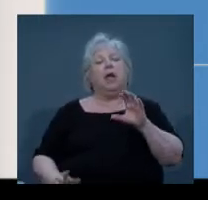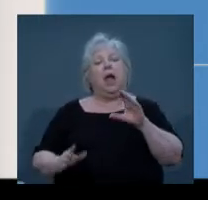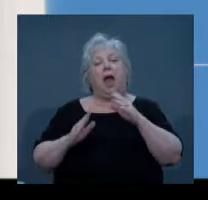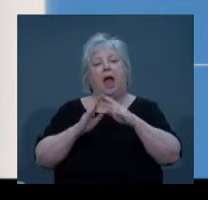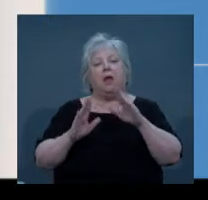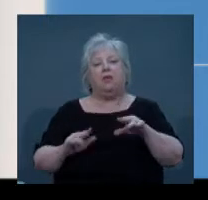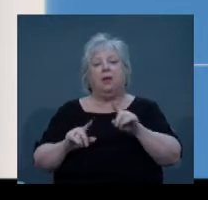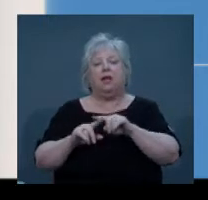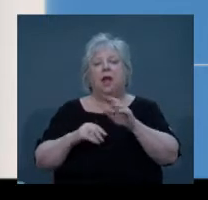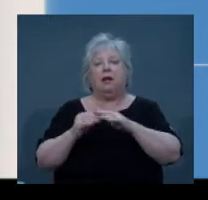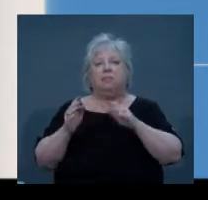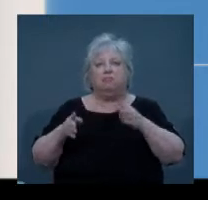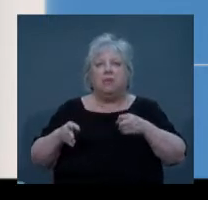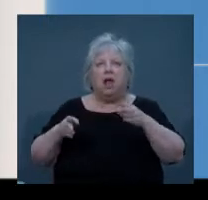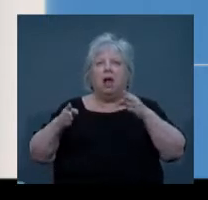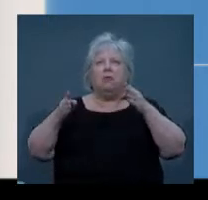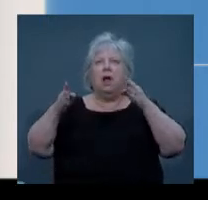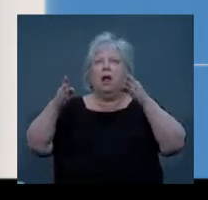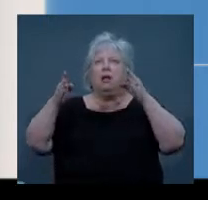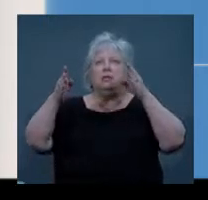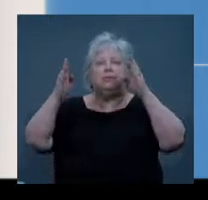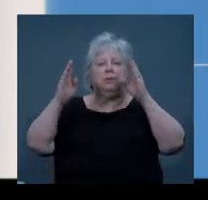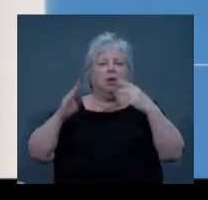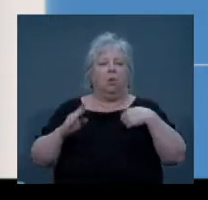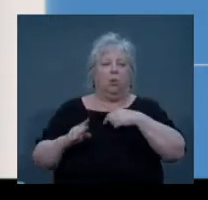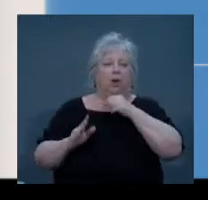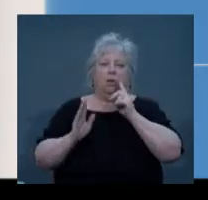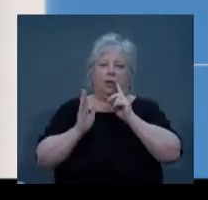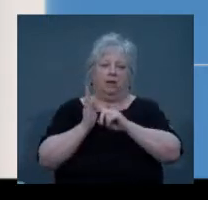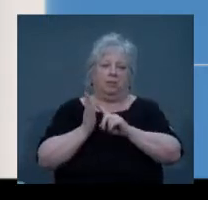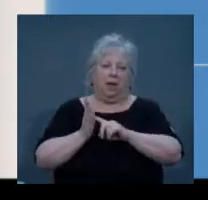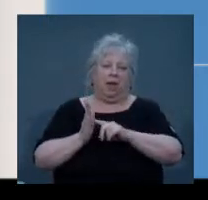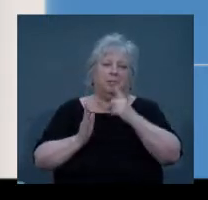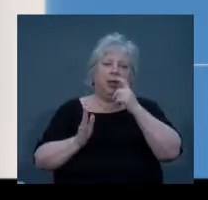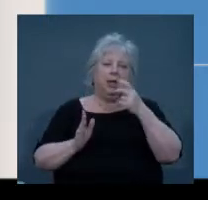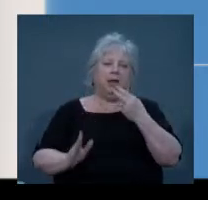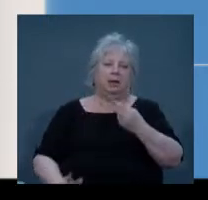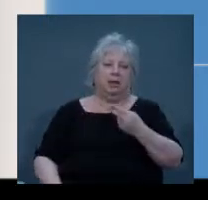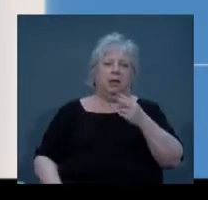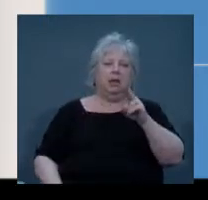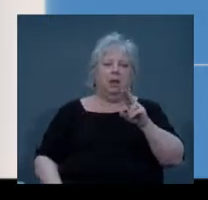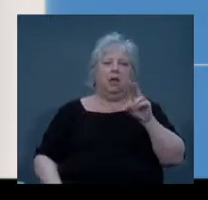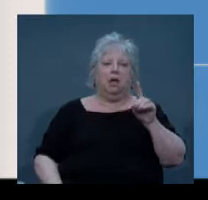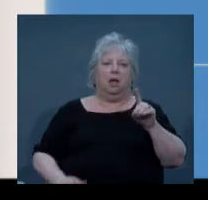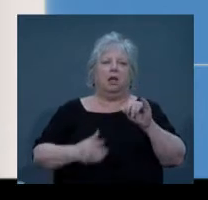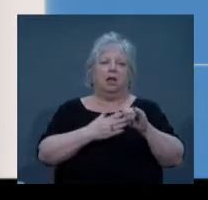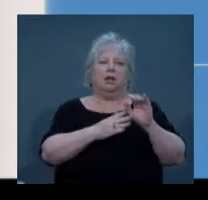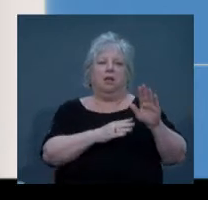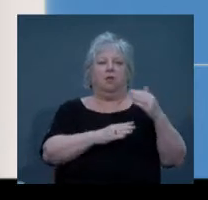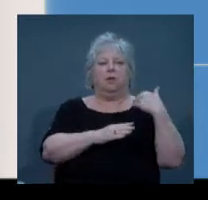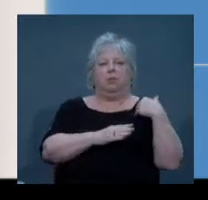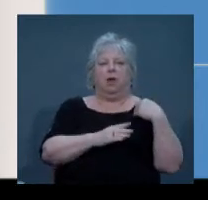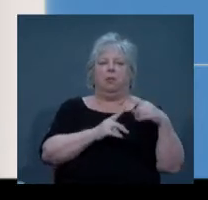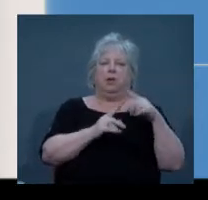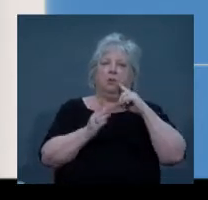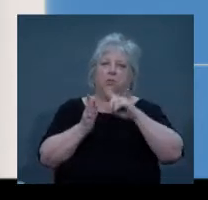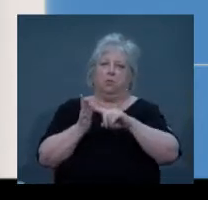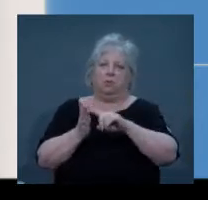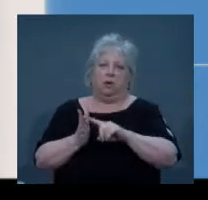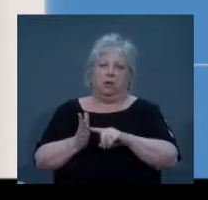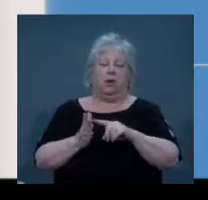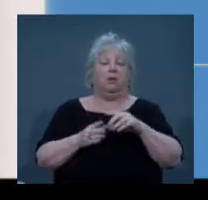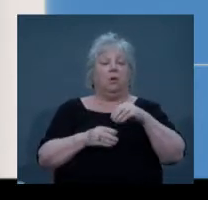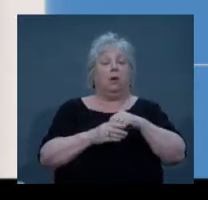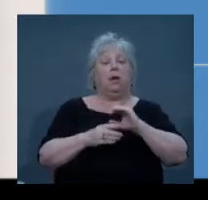high-rises, and those we don't, because that's a responsibility of HUD. So they're listed in our ordinance